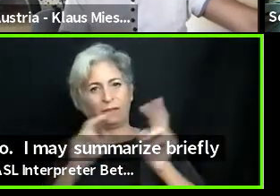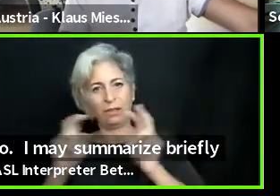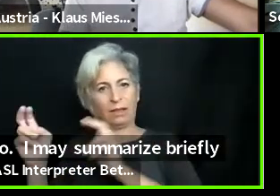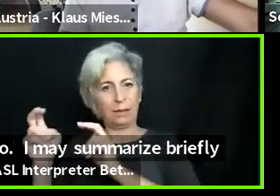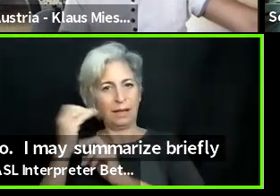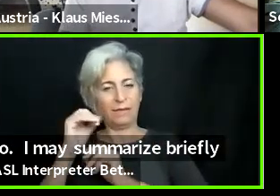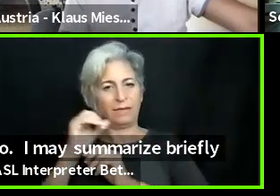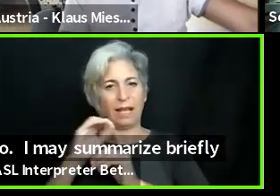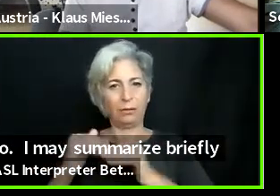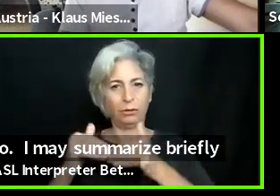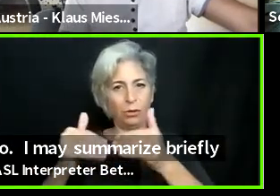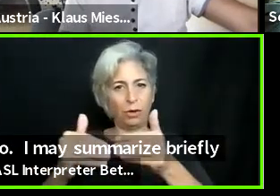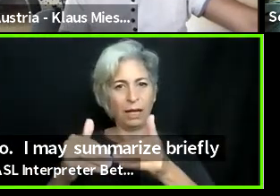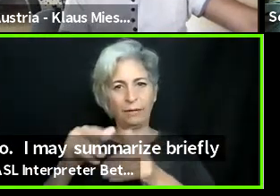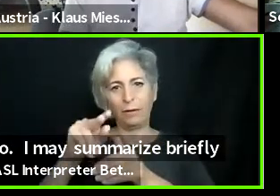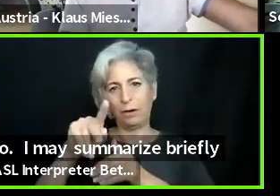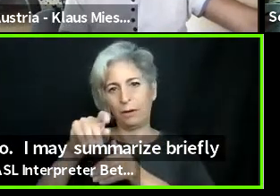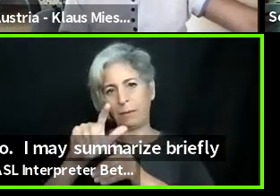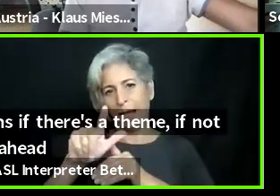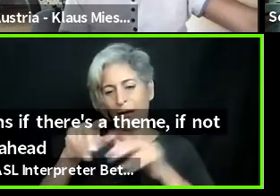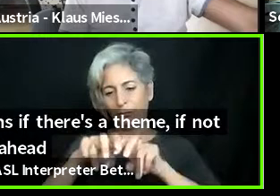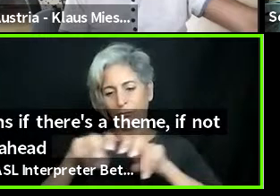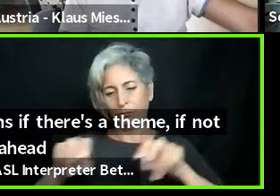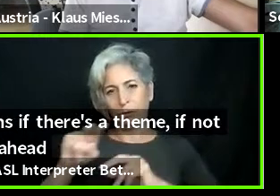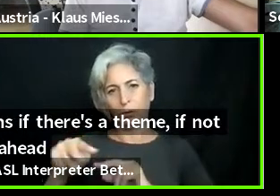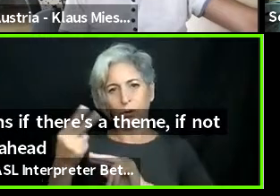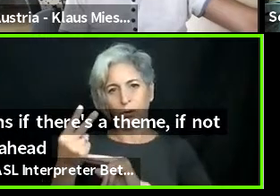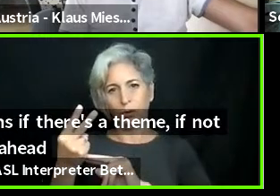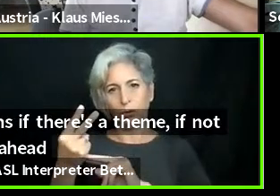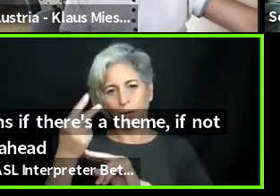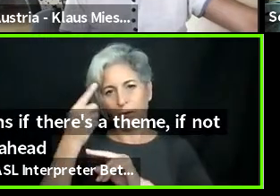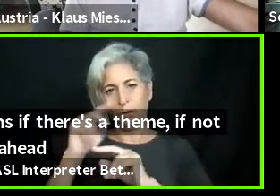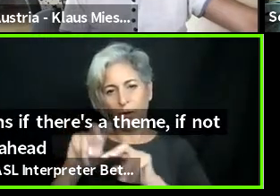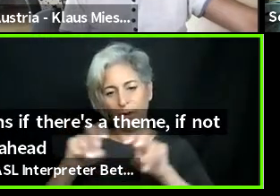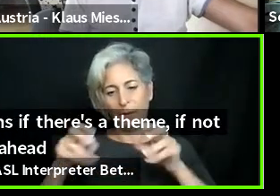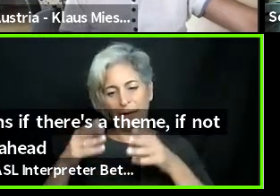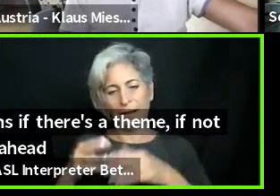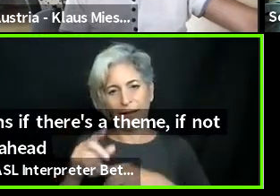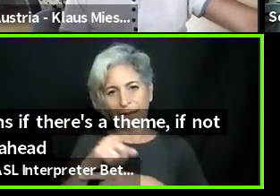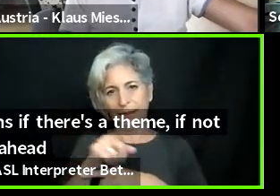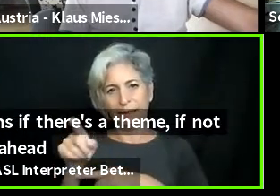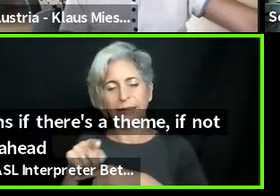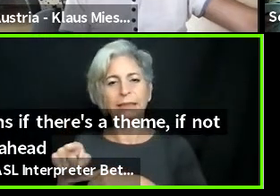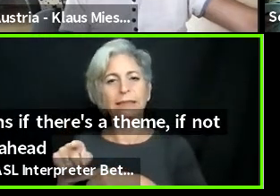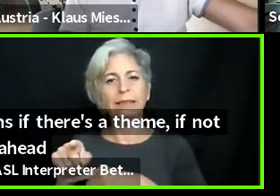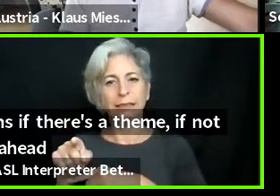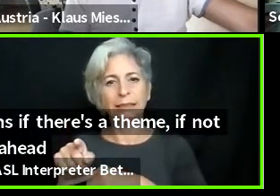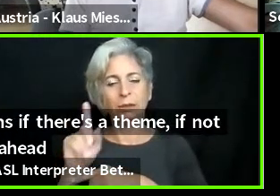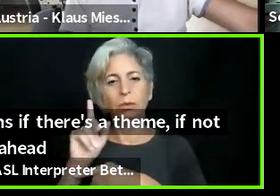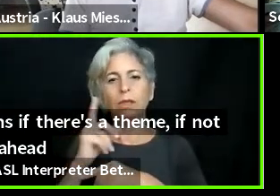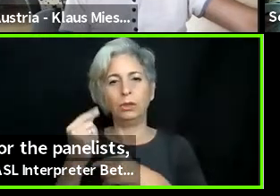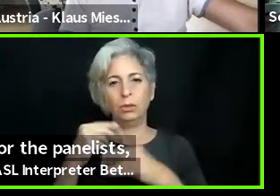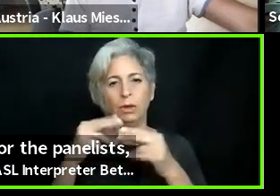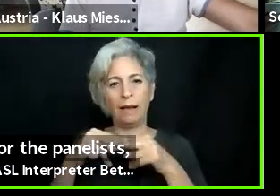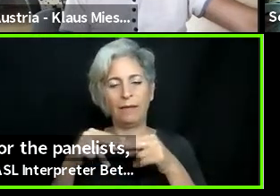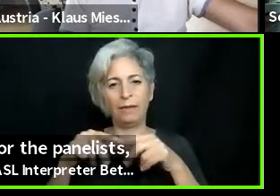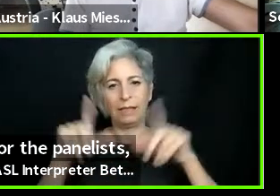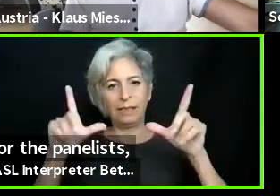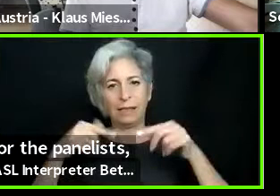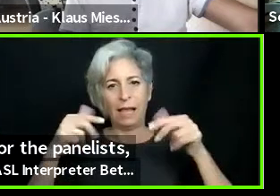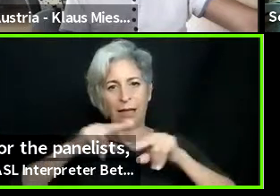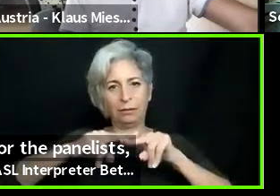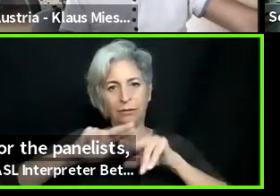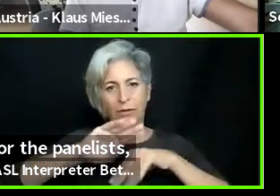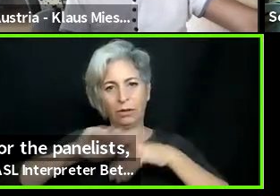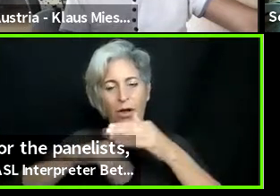Not, we'll go ahead and panel two. For the panelists, we do have a slide for each